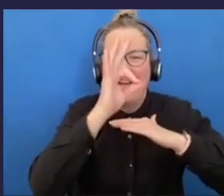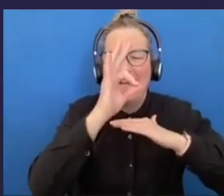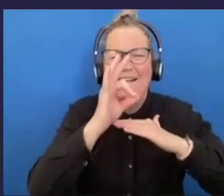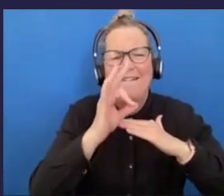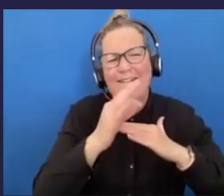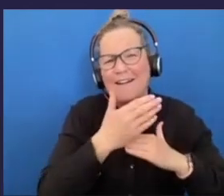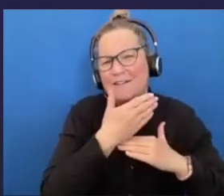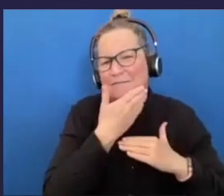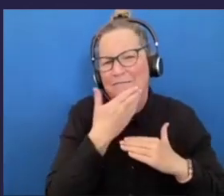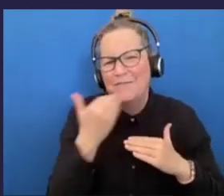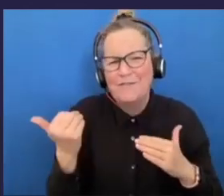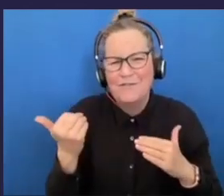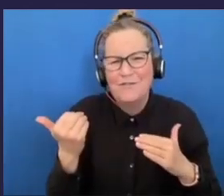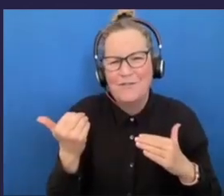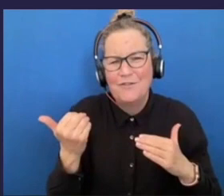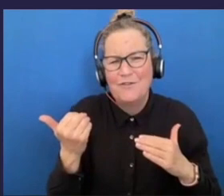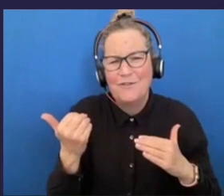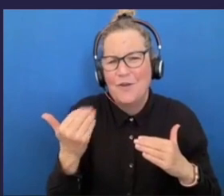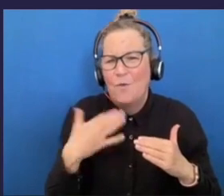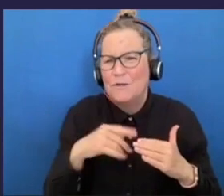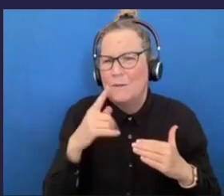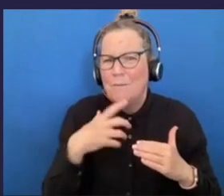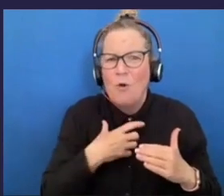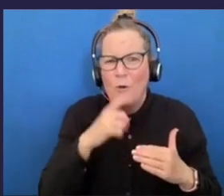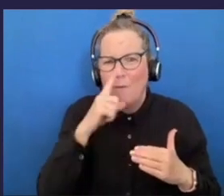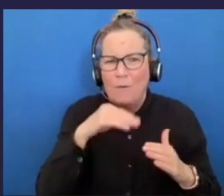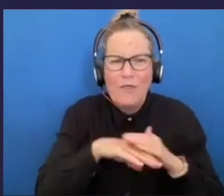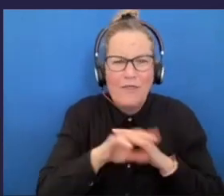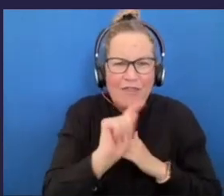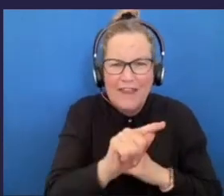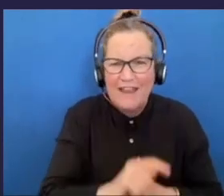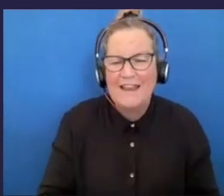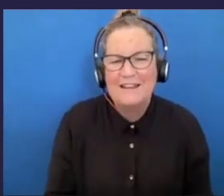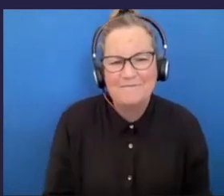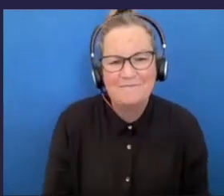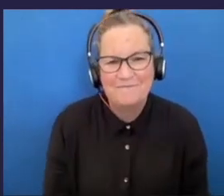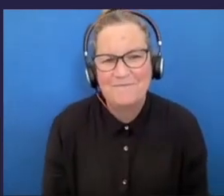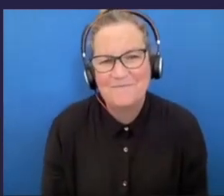into this beautiful, lovely, forever growing world.